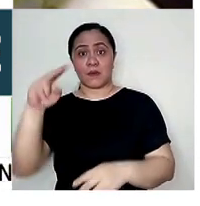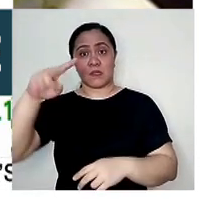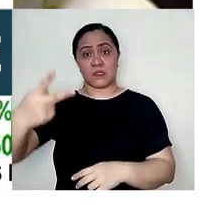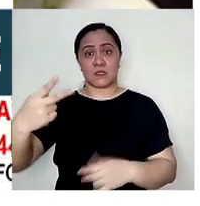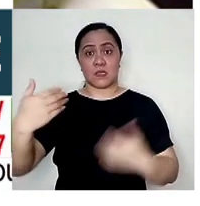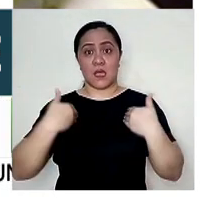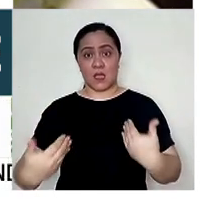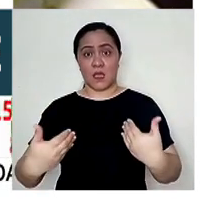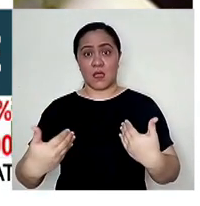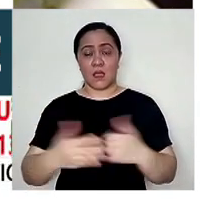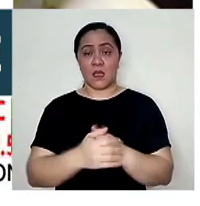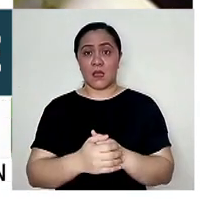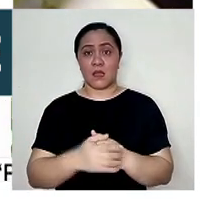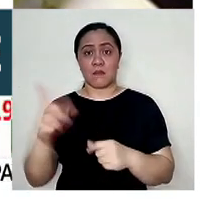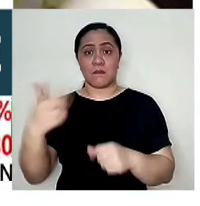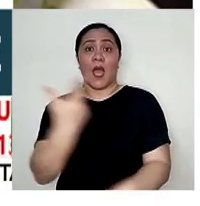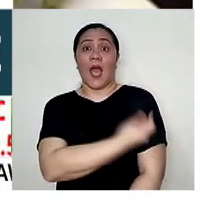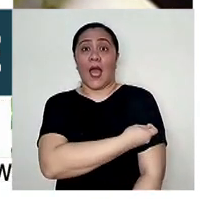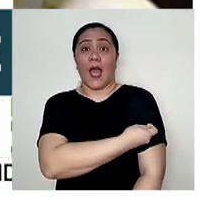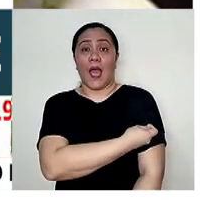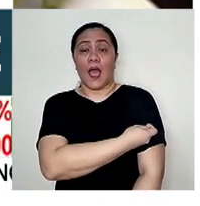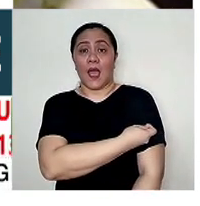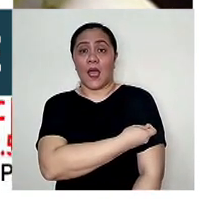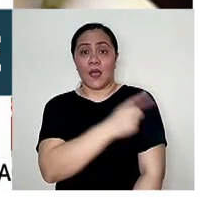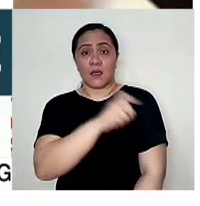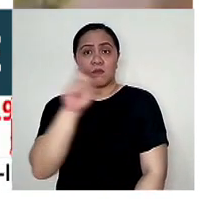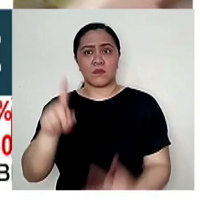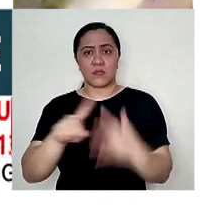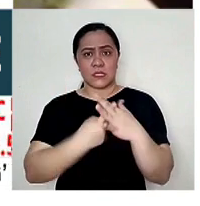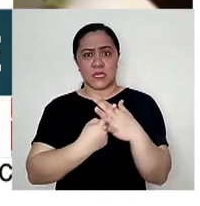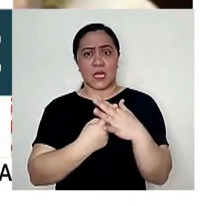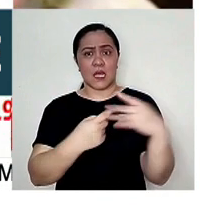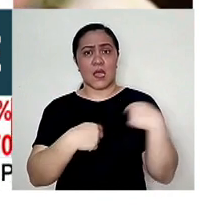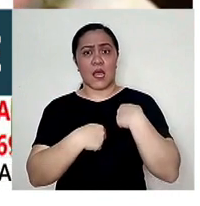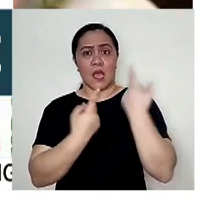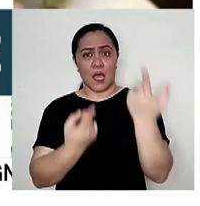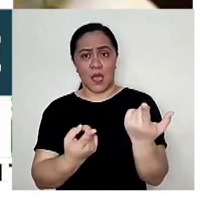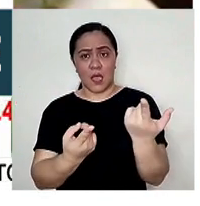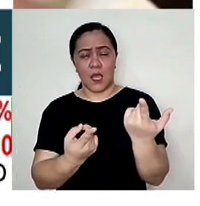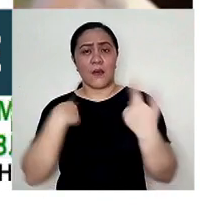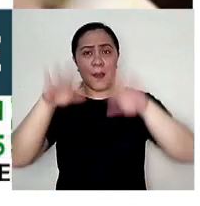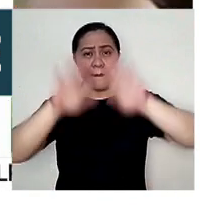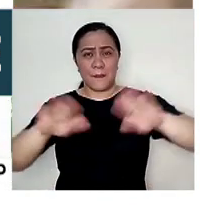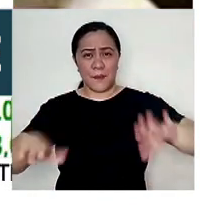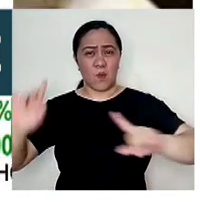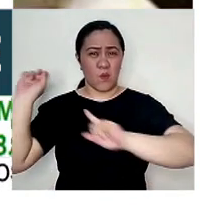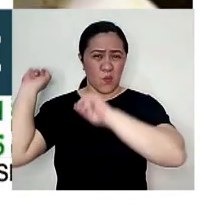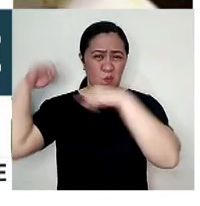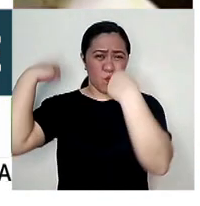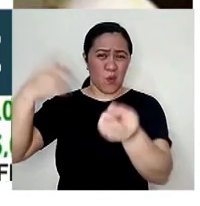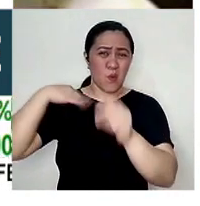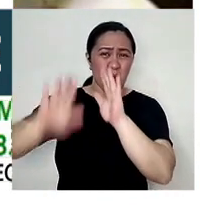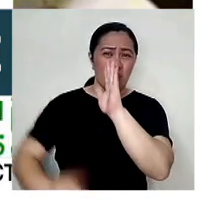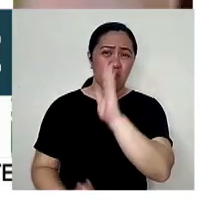But with the vaccines, then it started to have, we have children starting to grow up healthy.